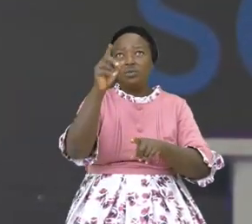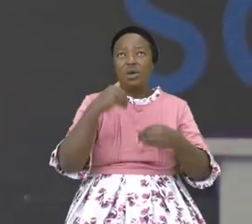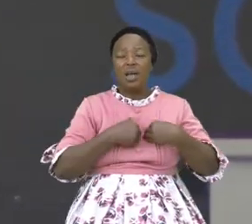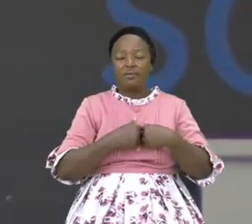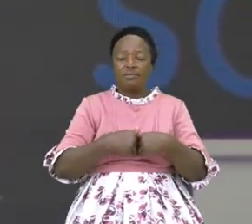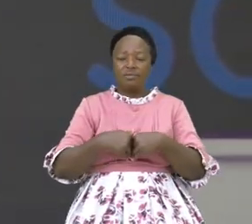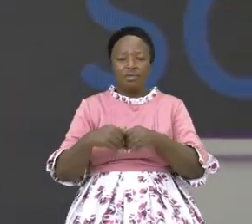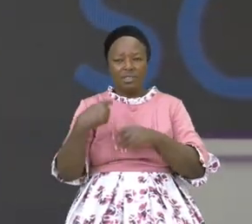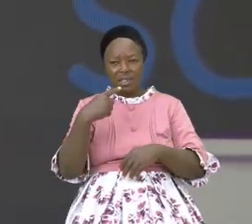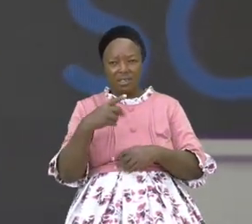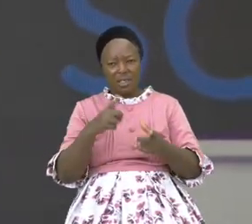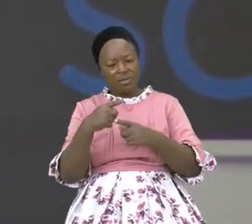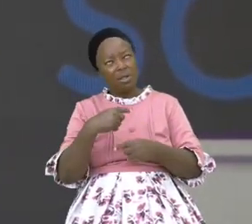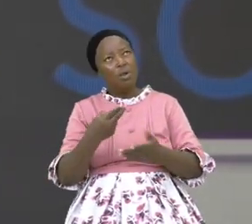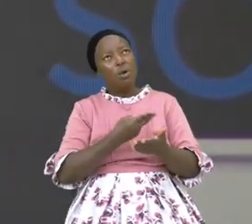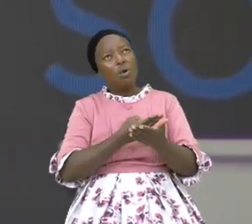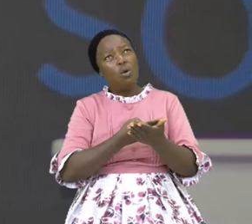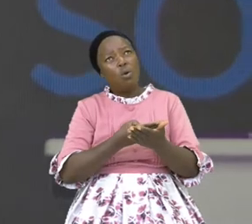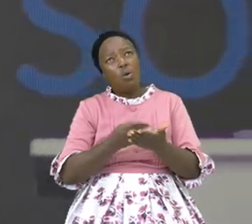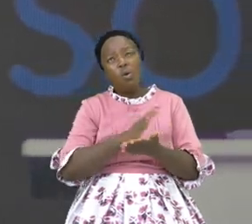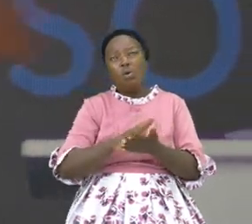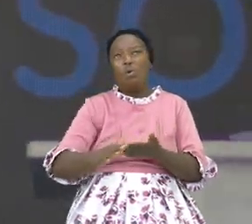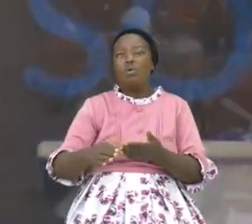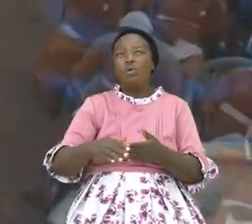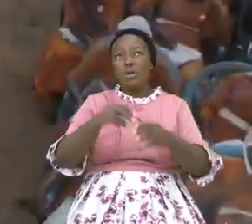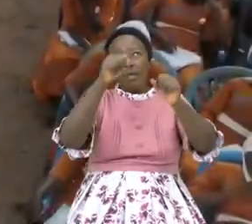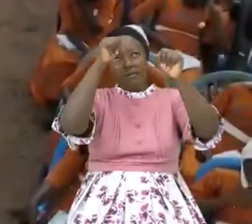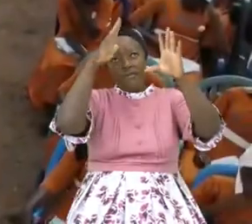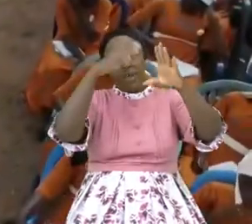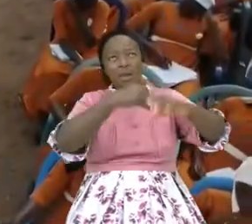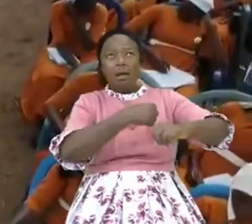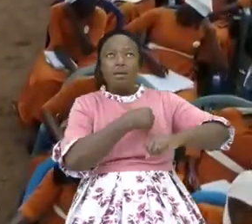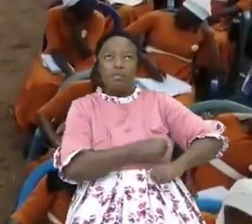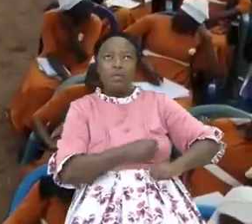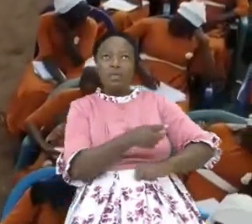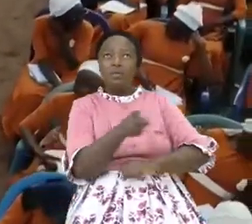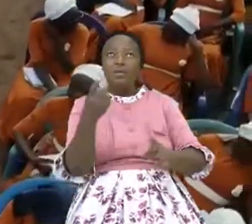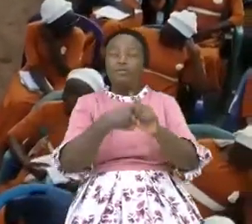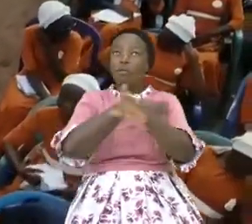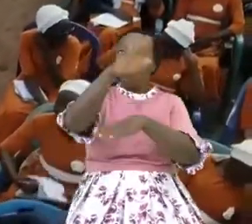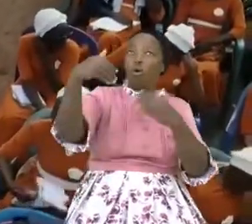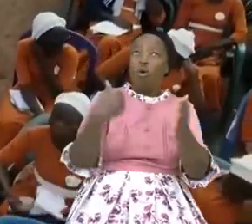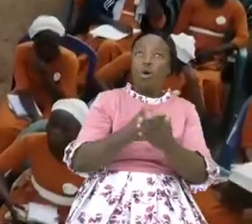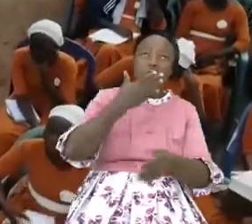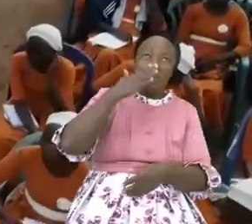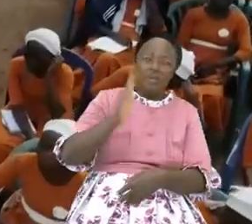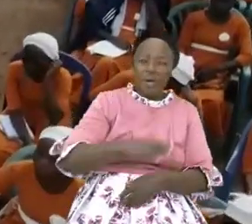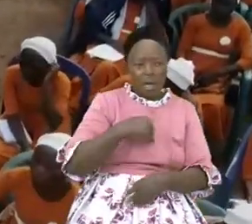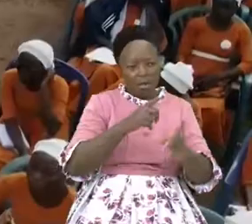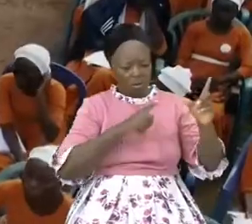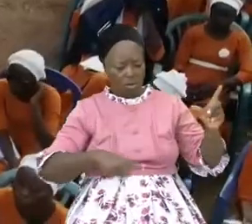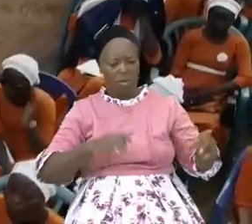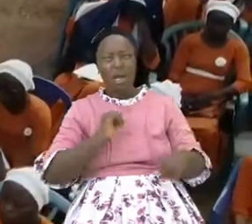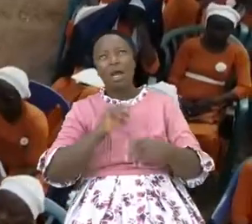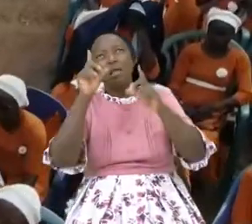Holy Father, protect them, preserve them from all evil. And Lord, I